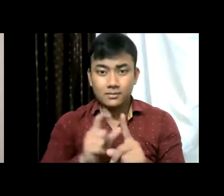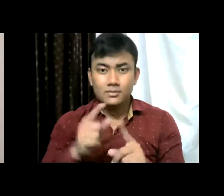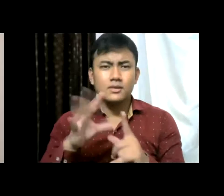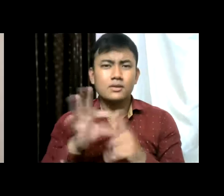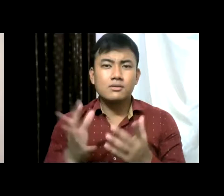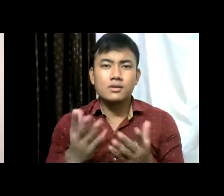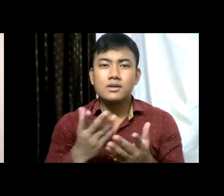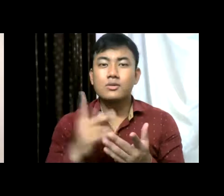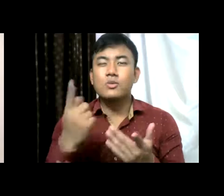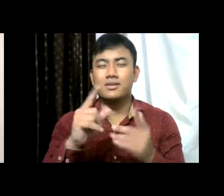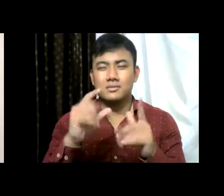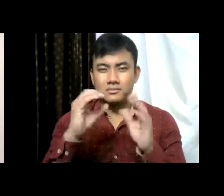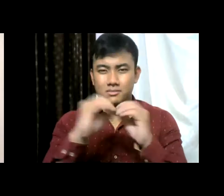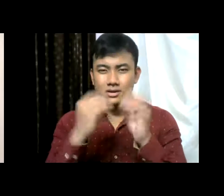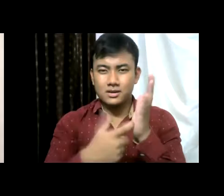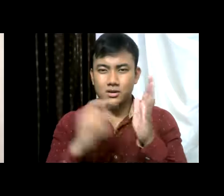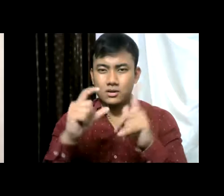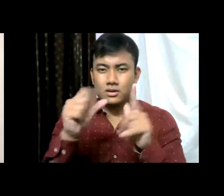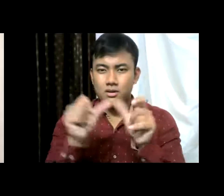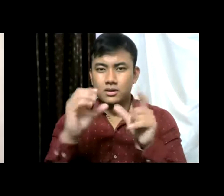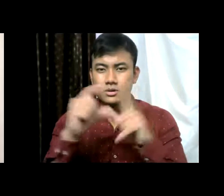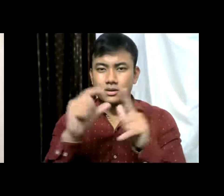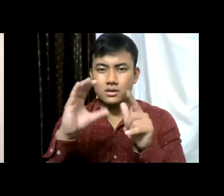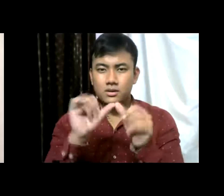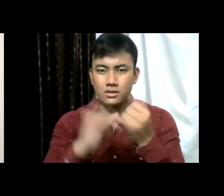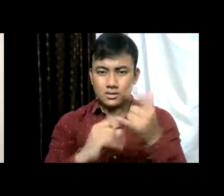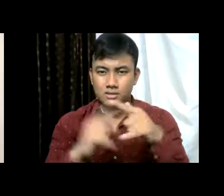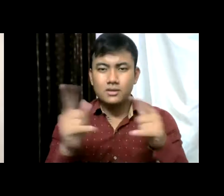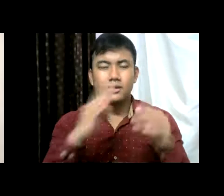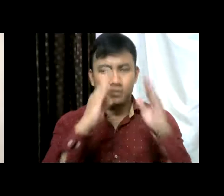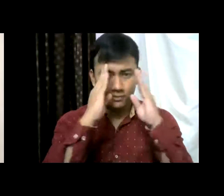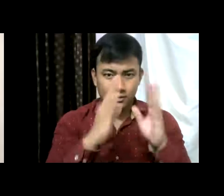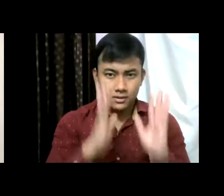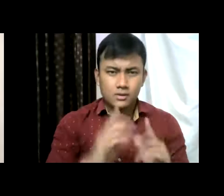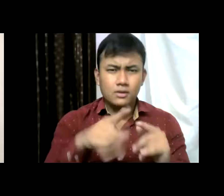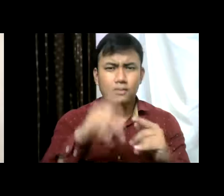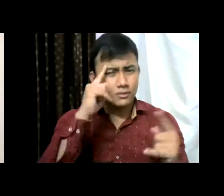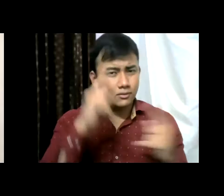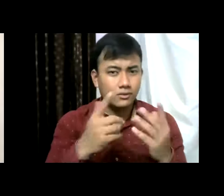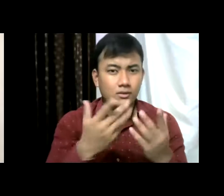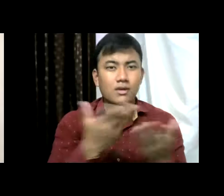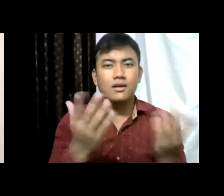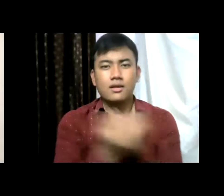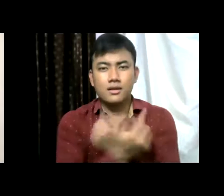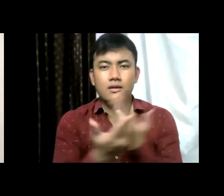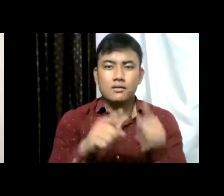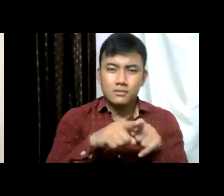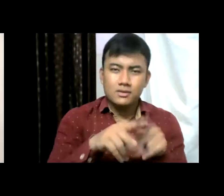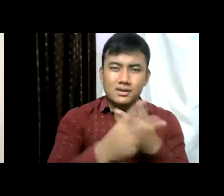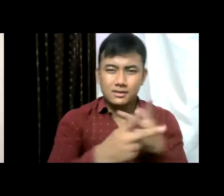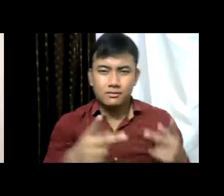dating, and relationships for over 4 years. His unique experience and exposure in the industry made him witness